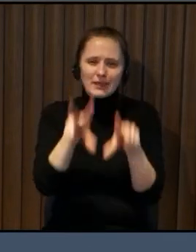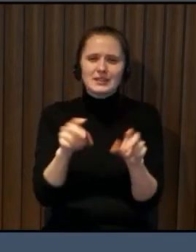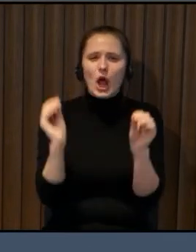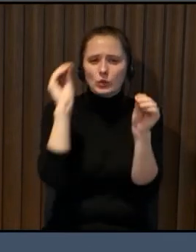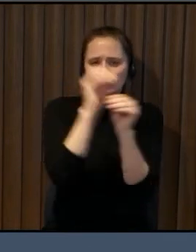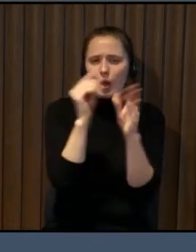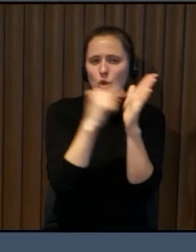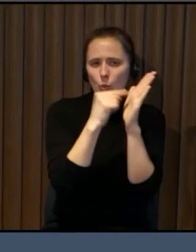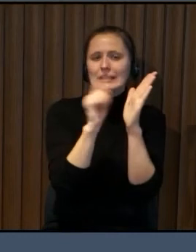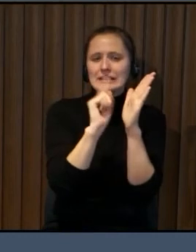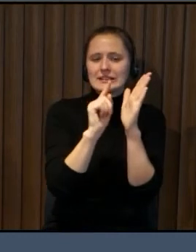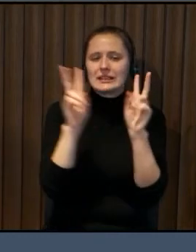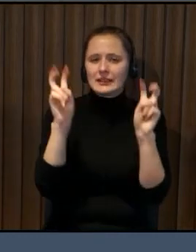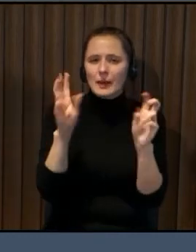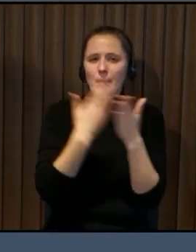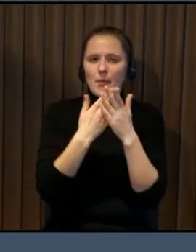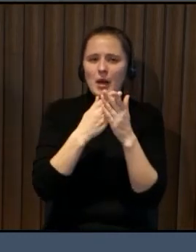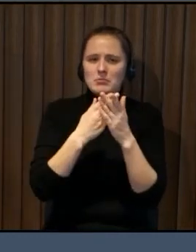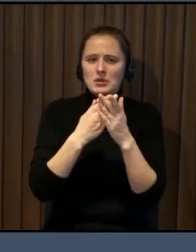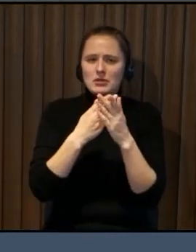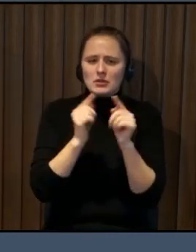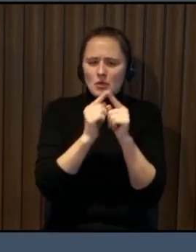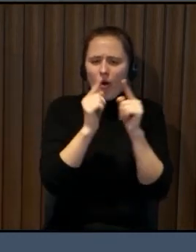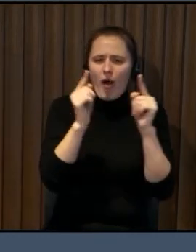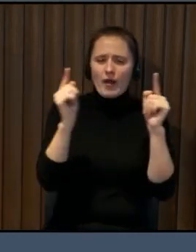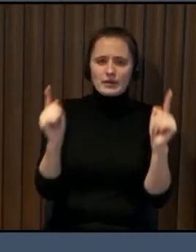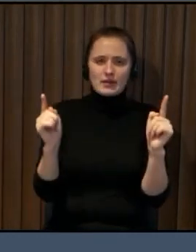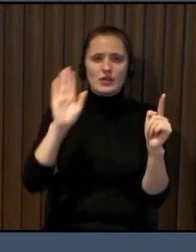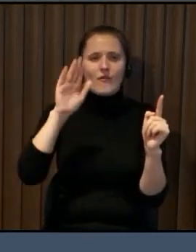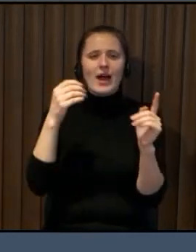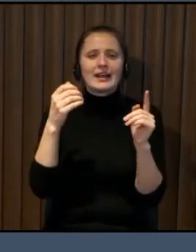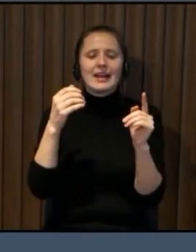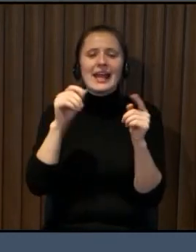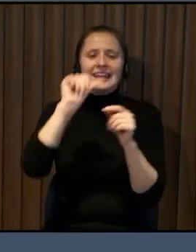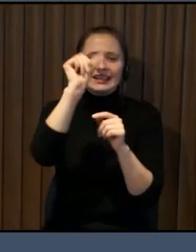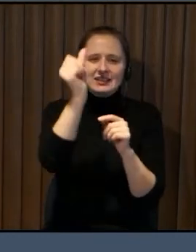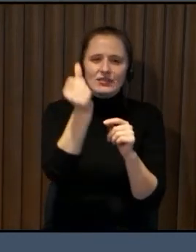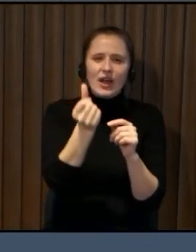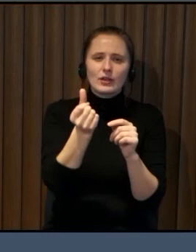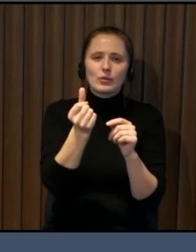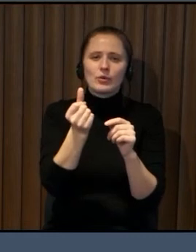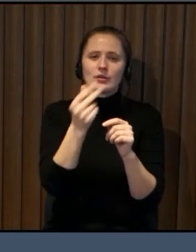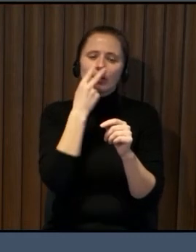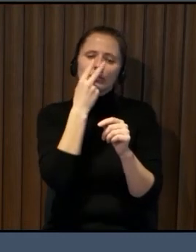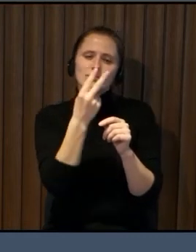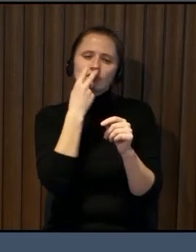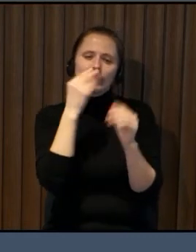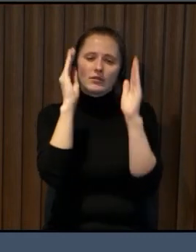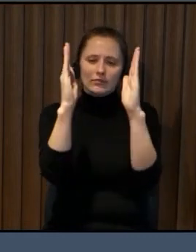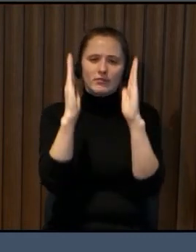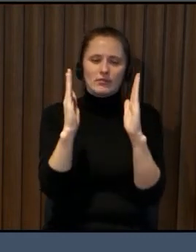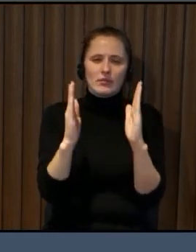click and select texts and they become as titles. if you have those